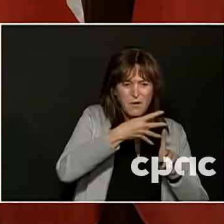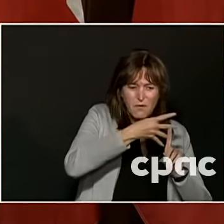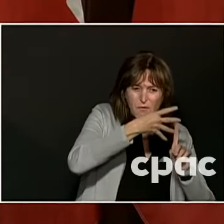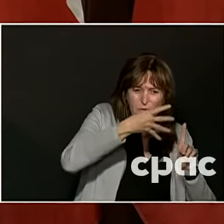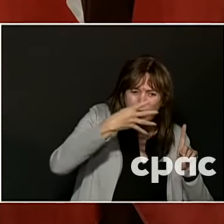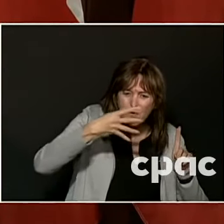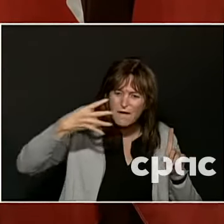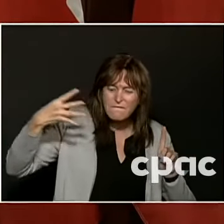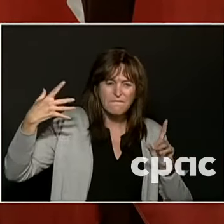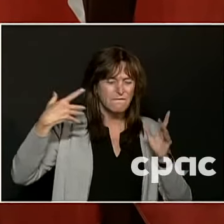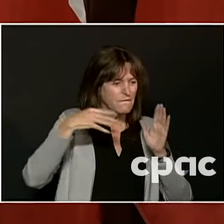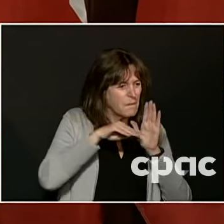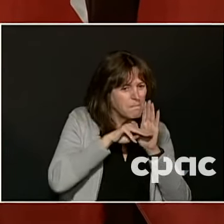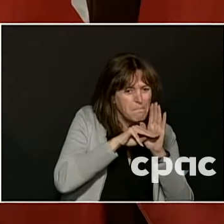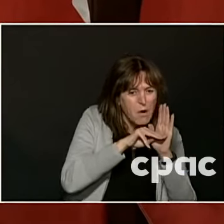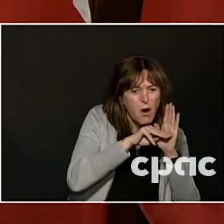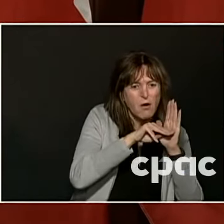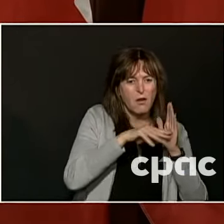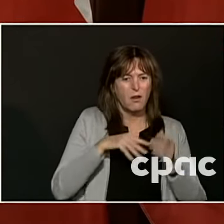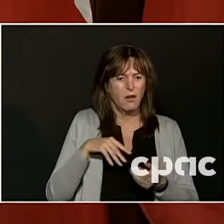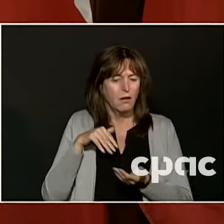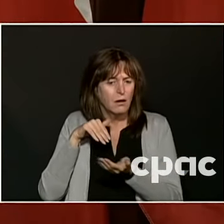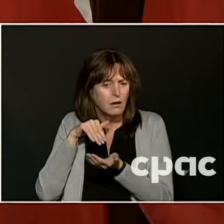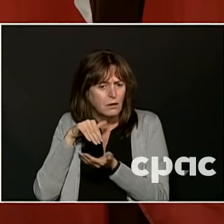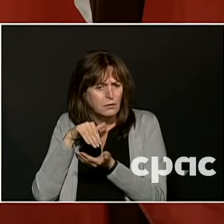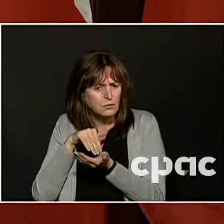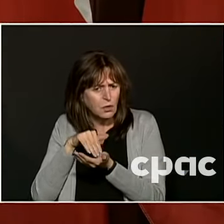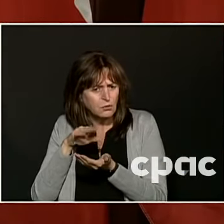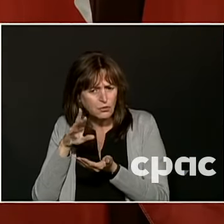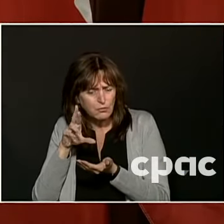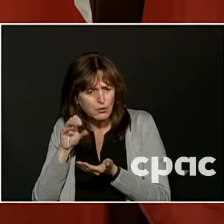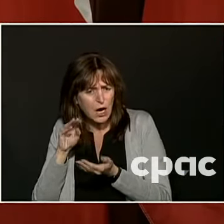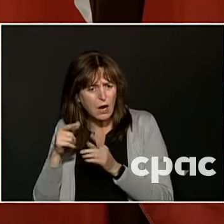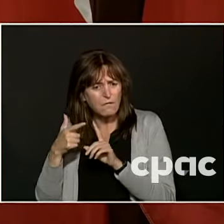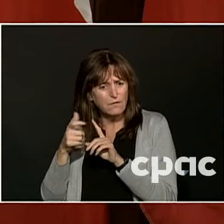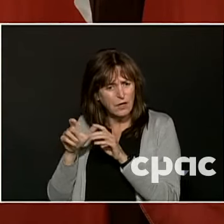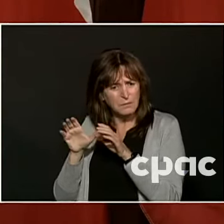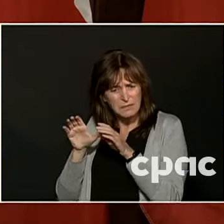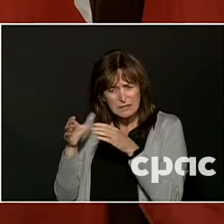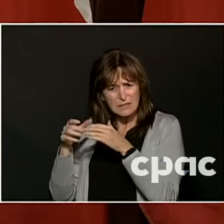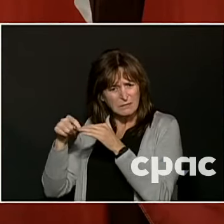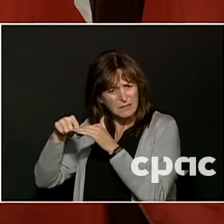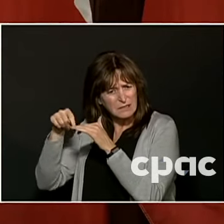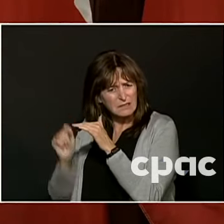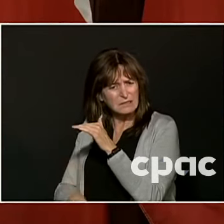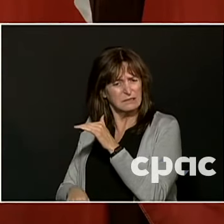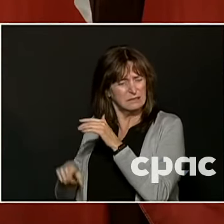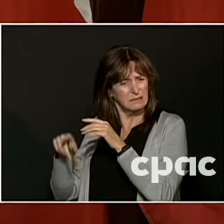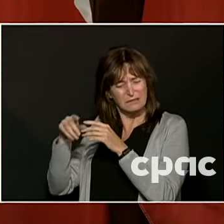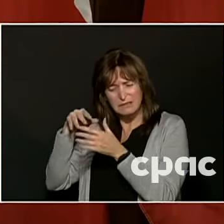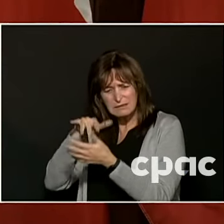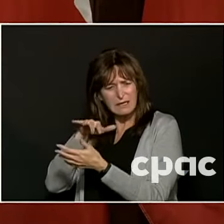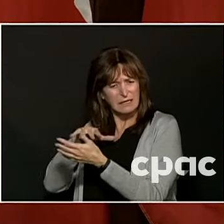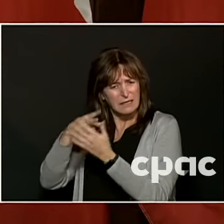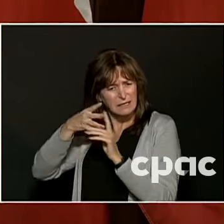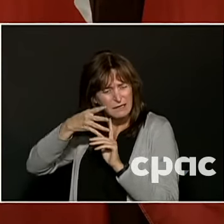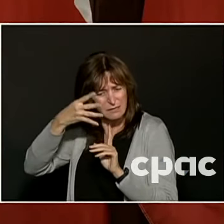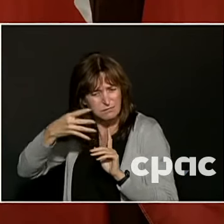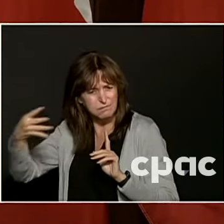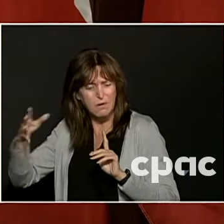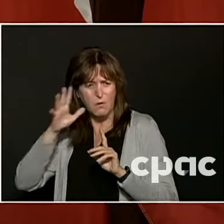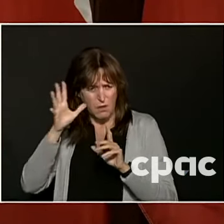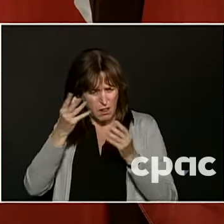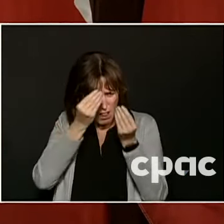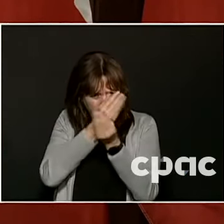modeling and scientific table to give an update as we promised he would today. And it's important to look at that as we've seen